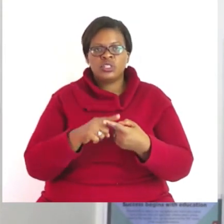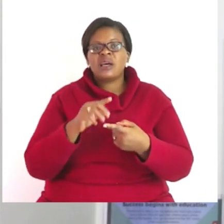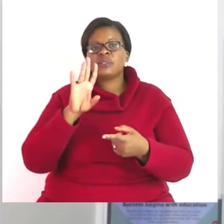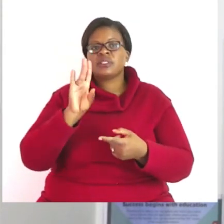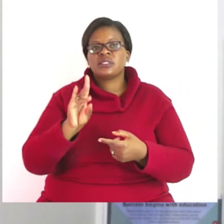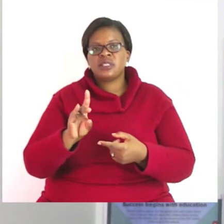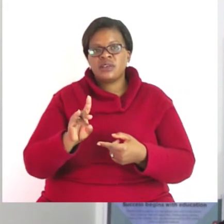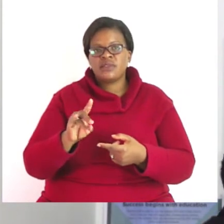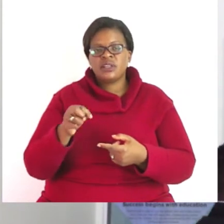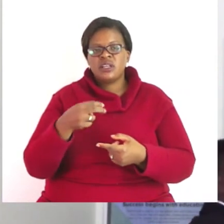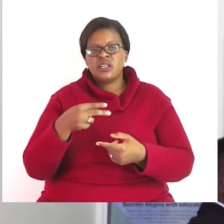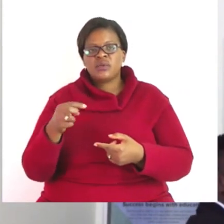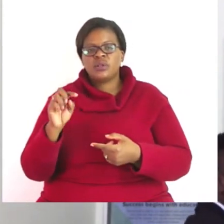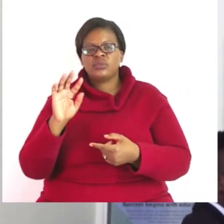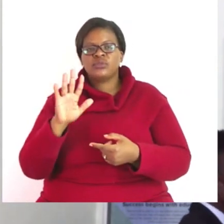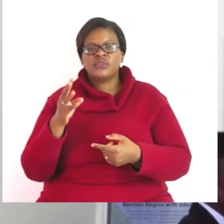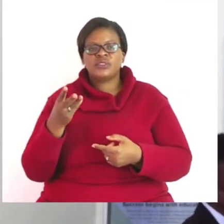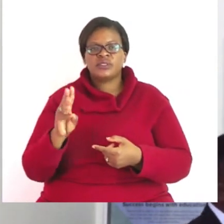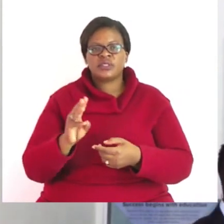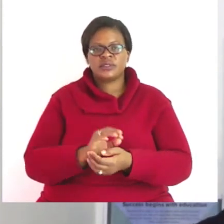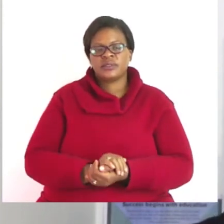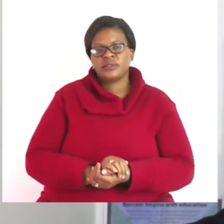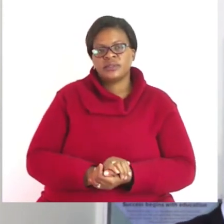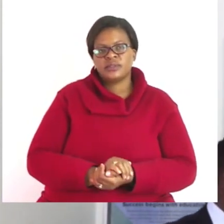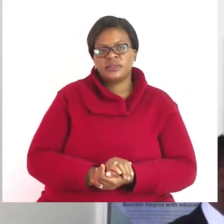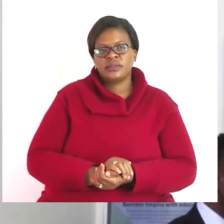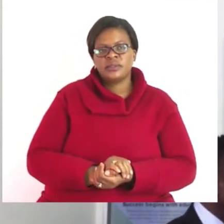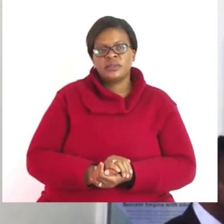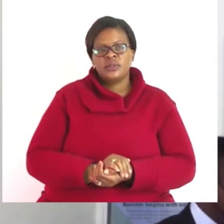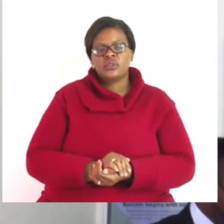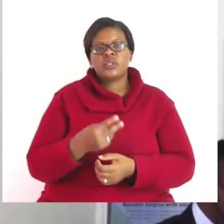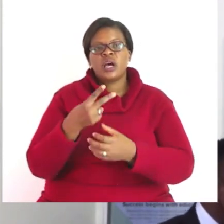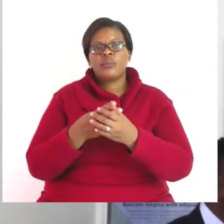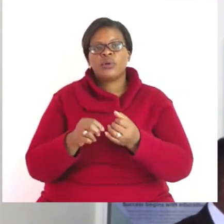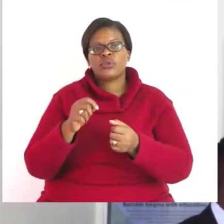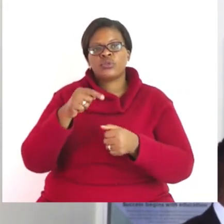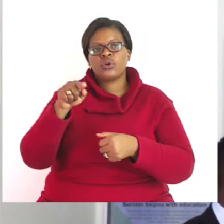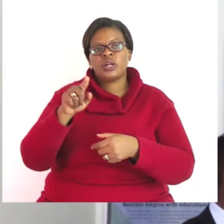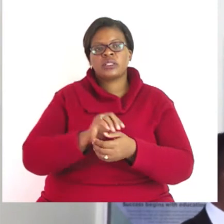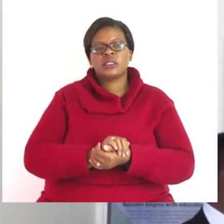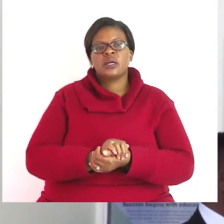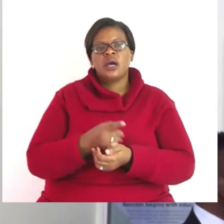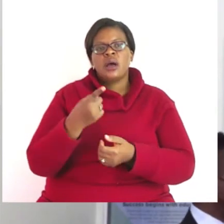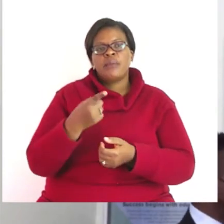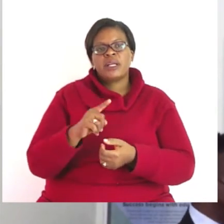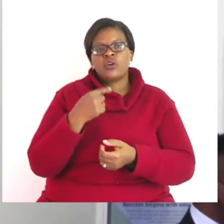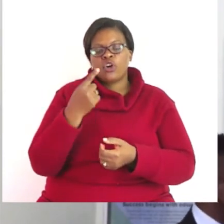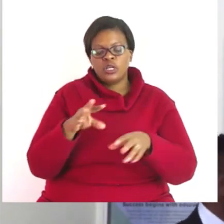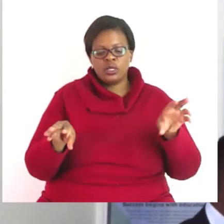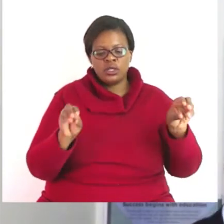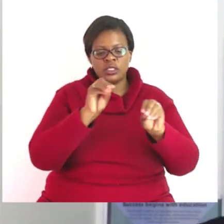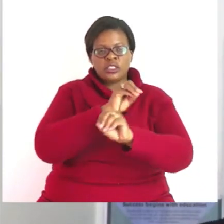56. They are both correct. The only arrangement I changed is